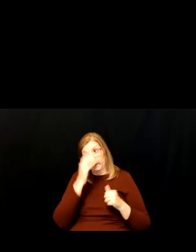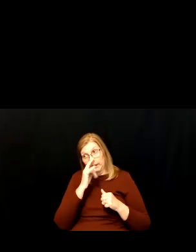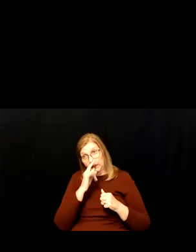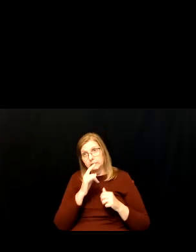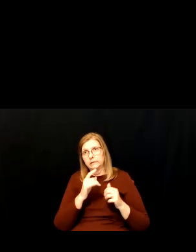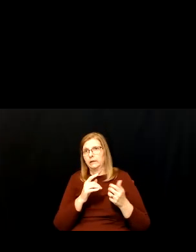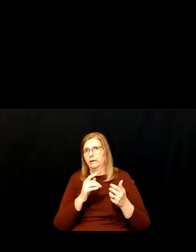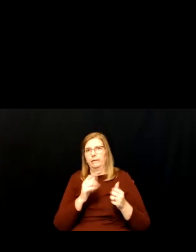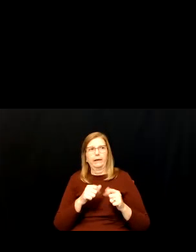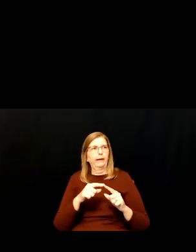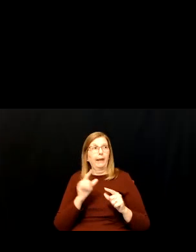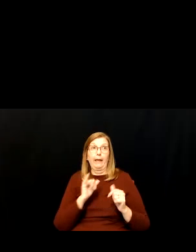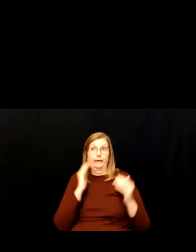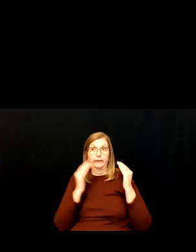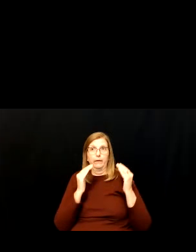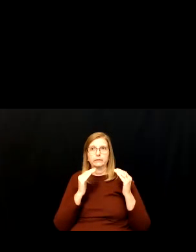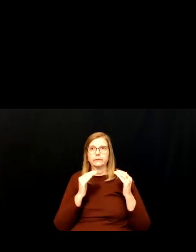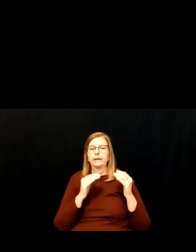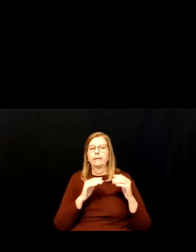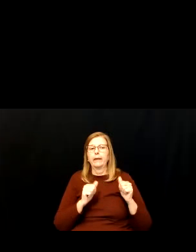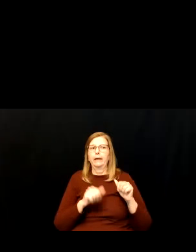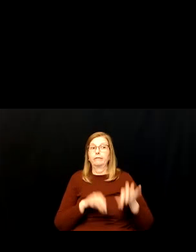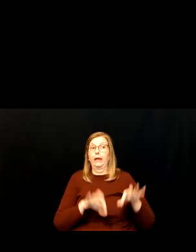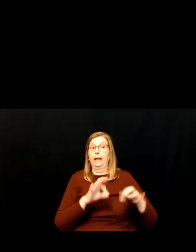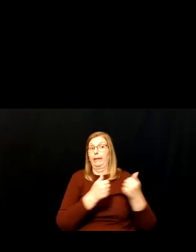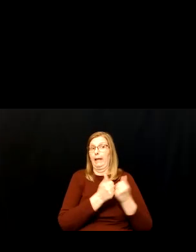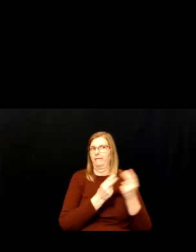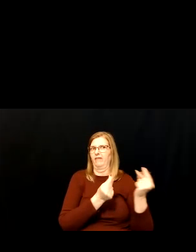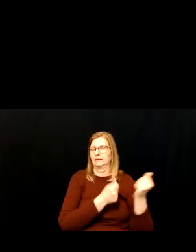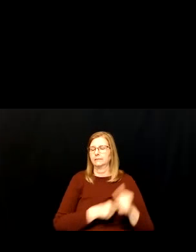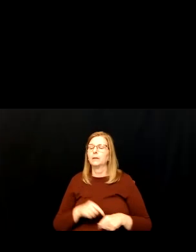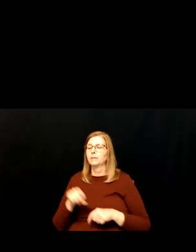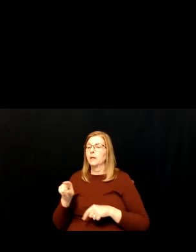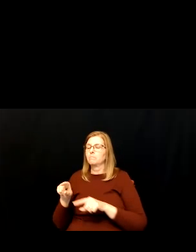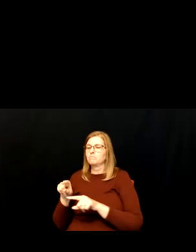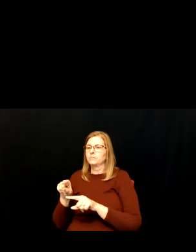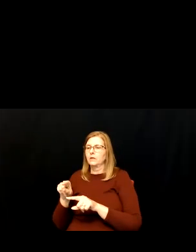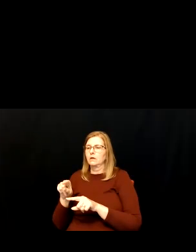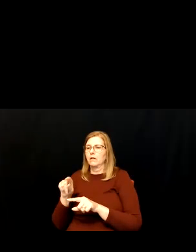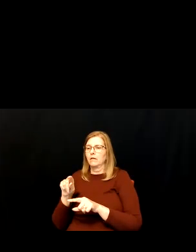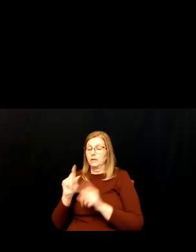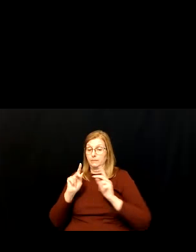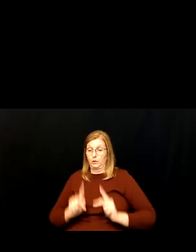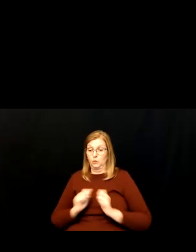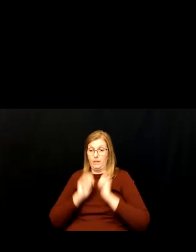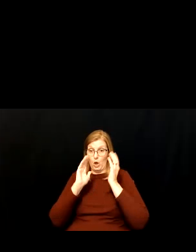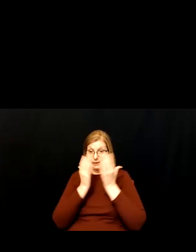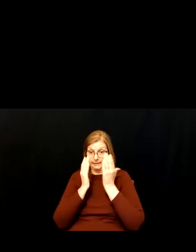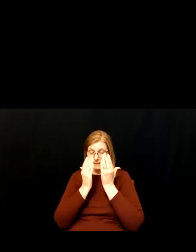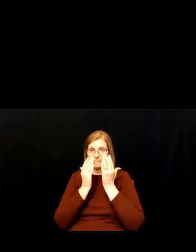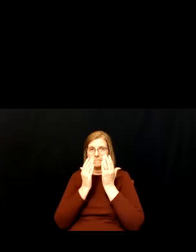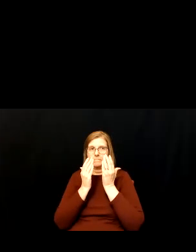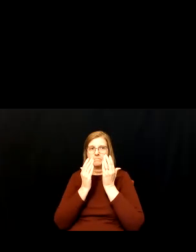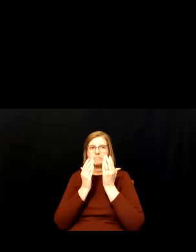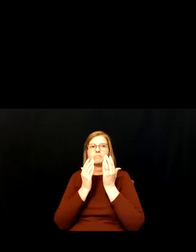or adults, they can get you into games really quickly. So this person with autism trialed an